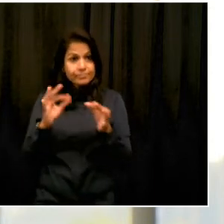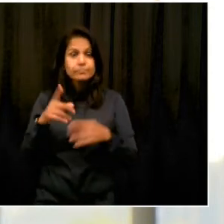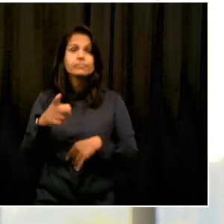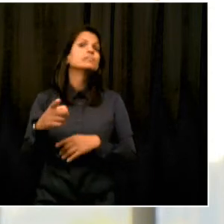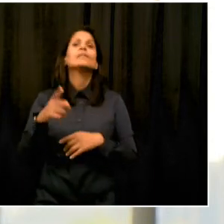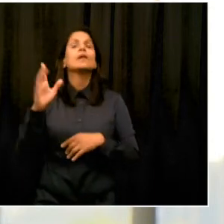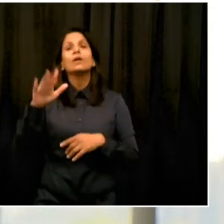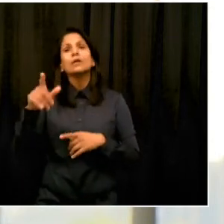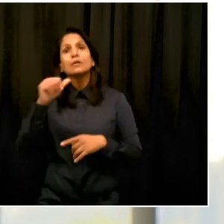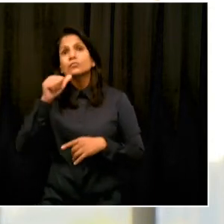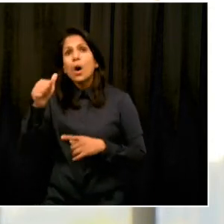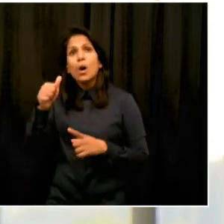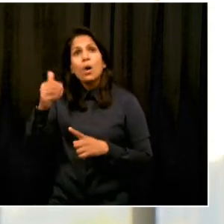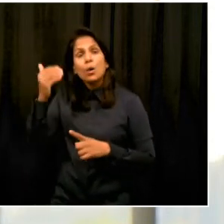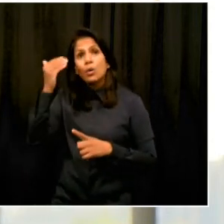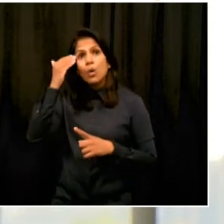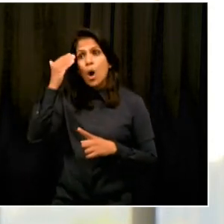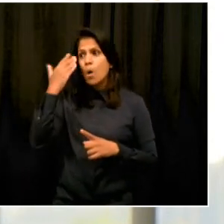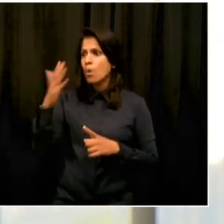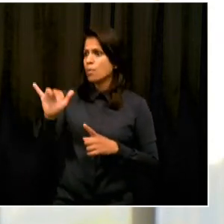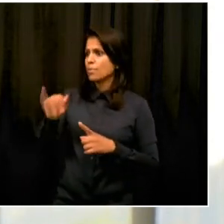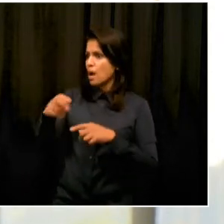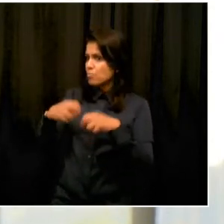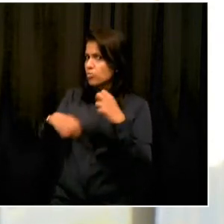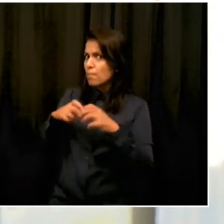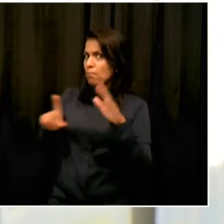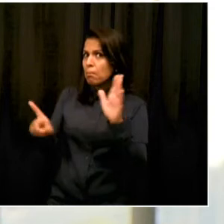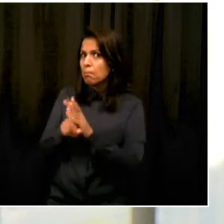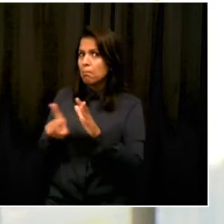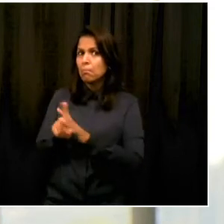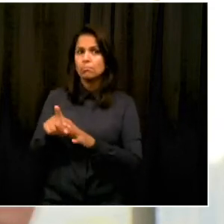into it right away. We obviously want to keep everyone safe. Doctor, you want to add?